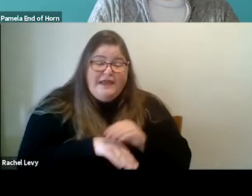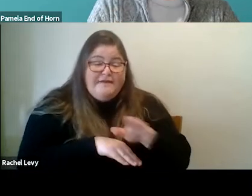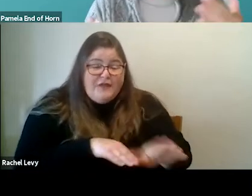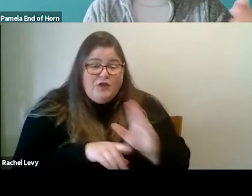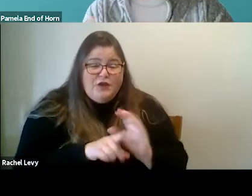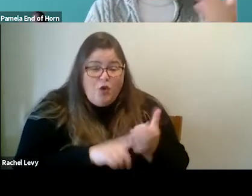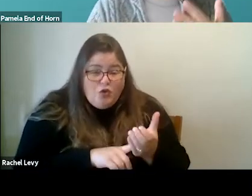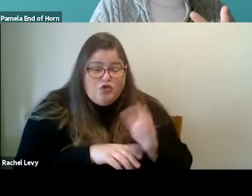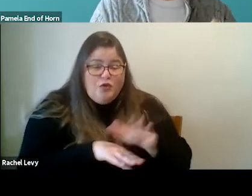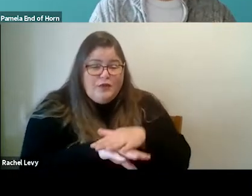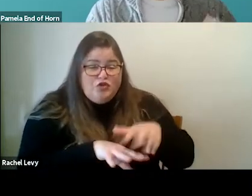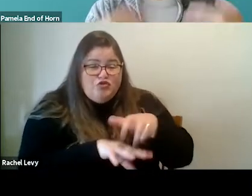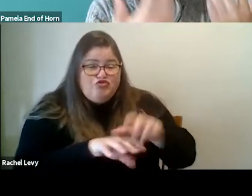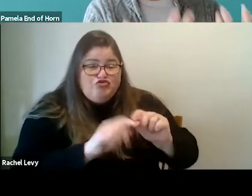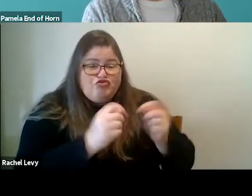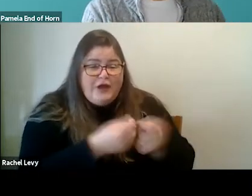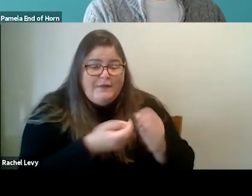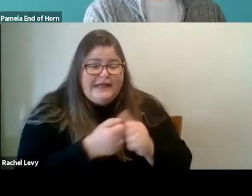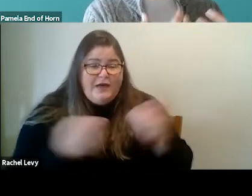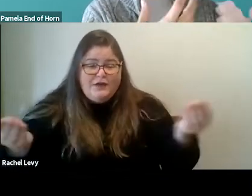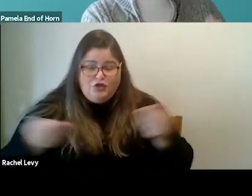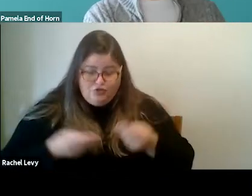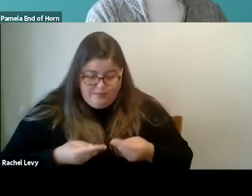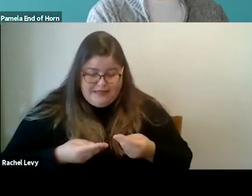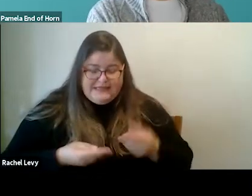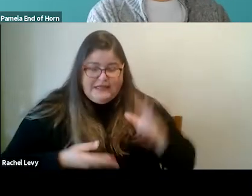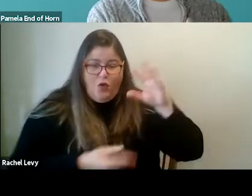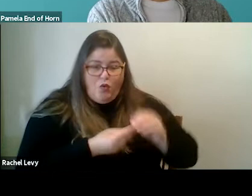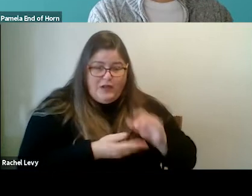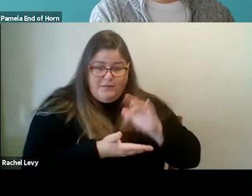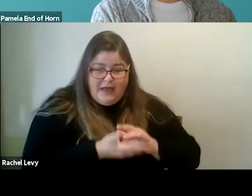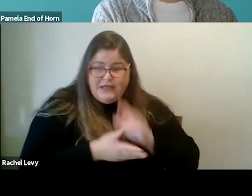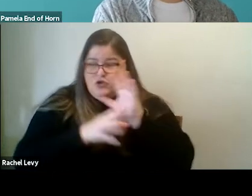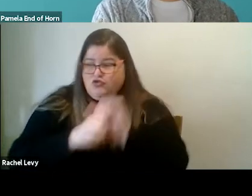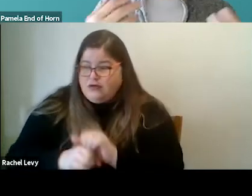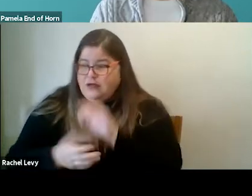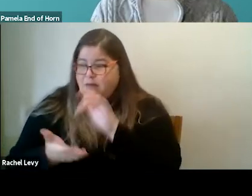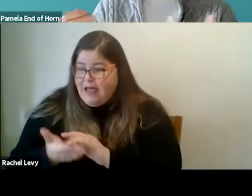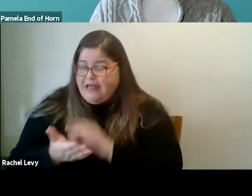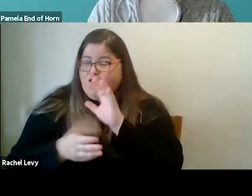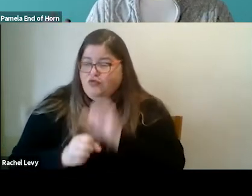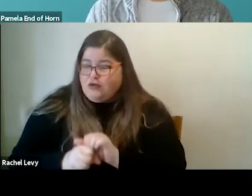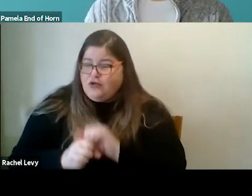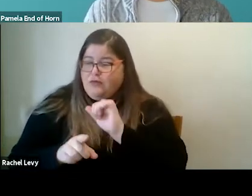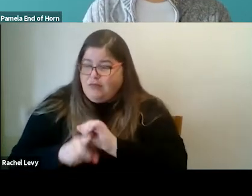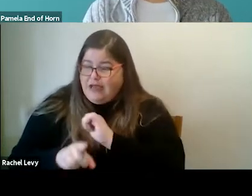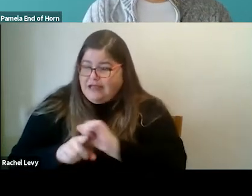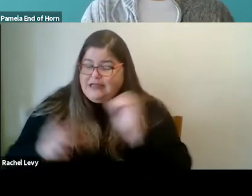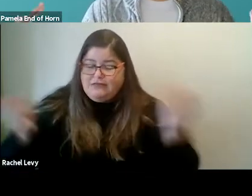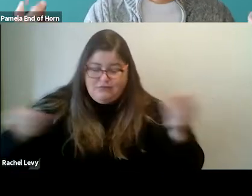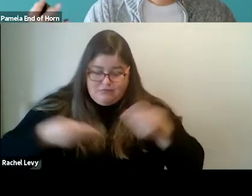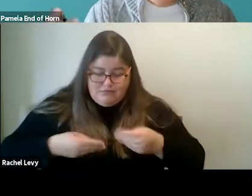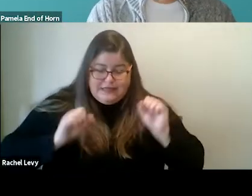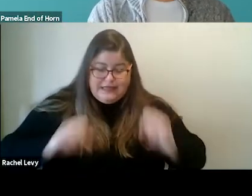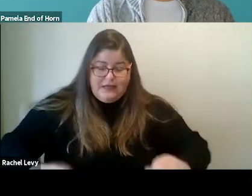tribe, and how those two pieces, holistic medicine, traditional practices, can meet Western